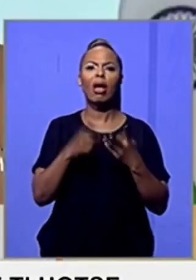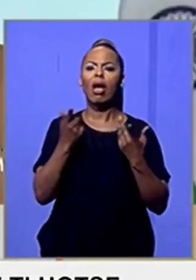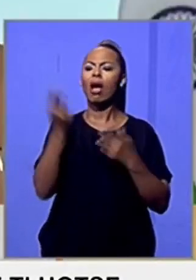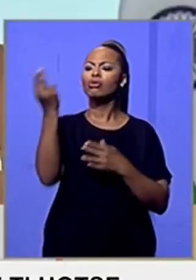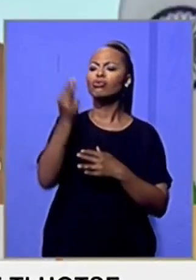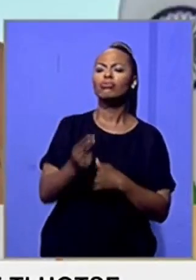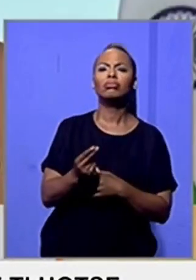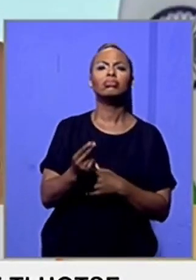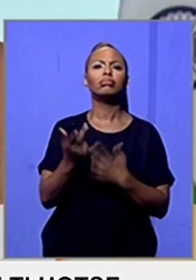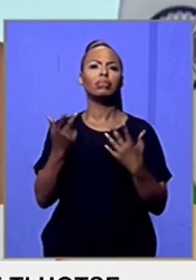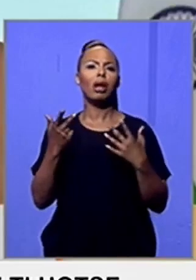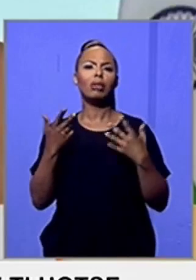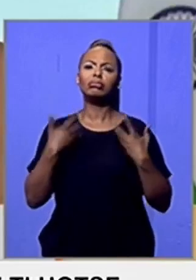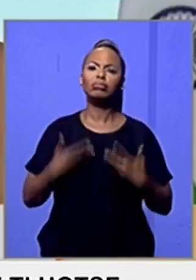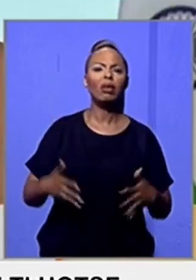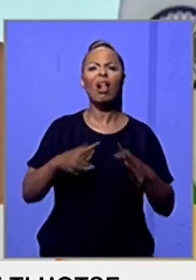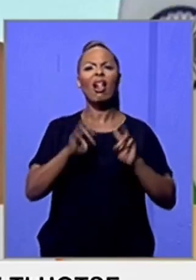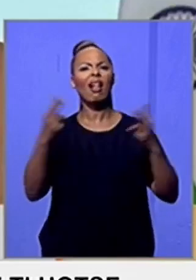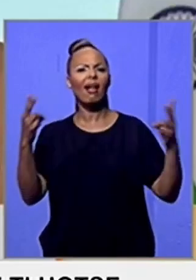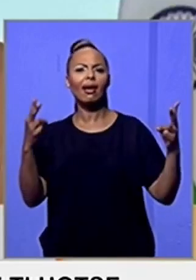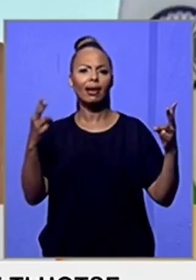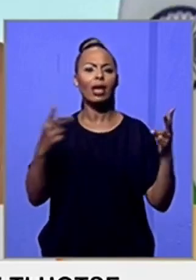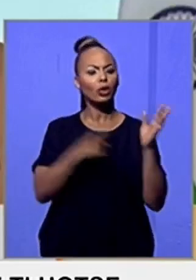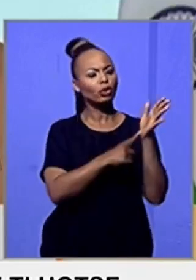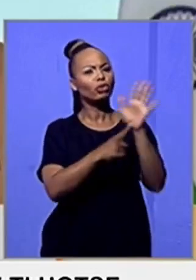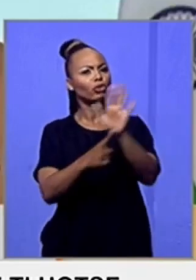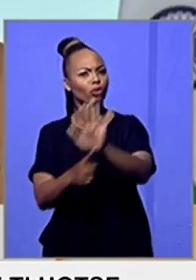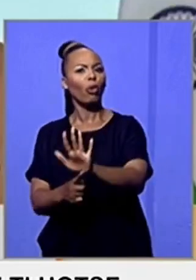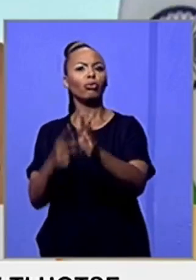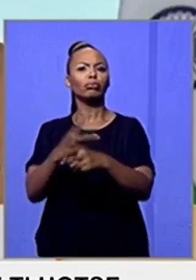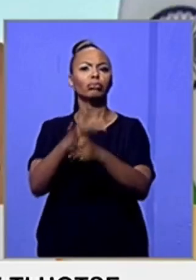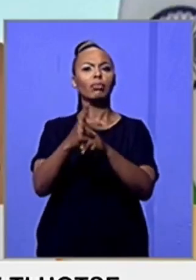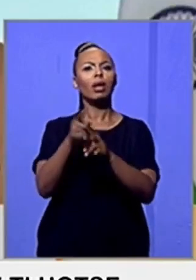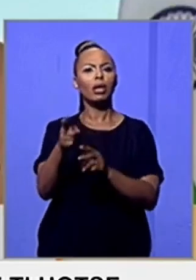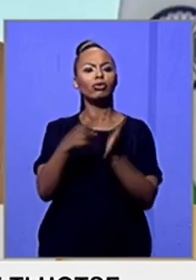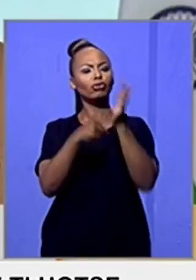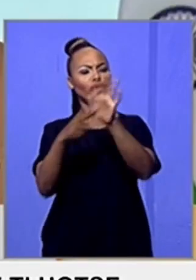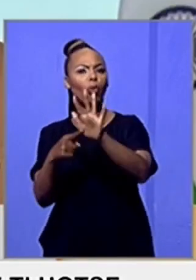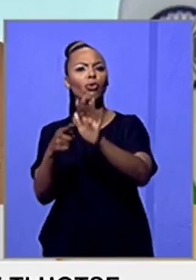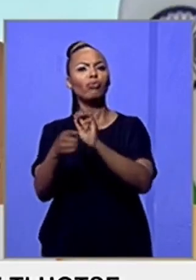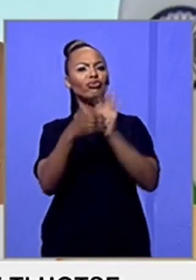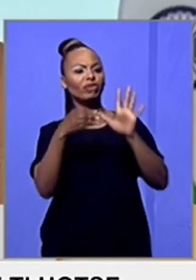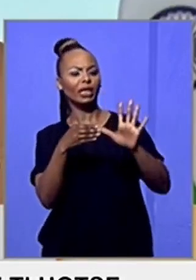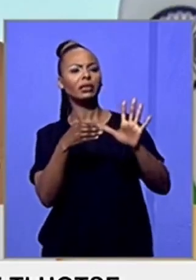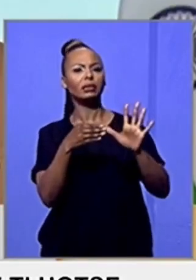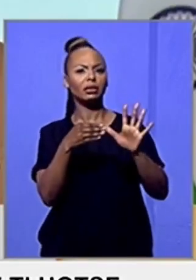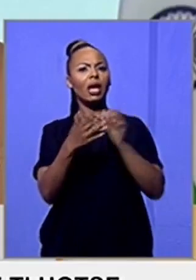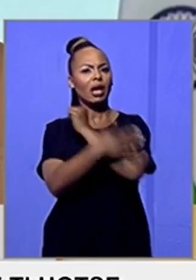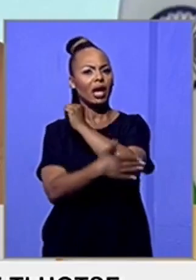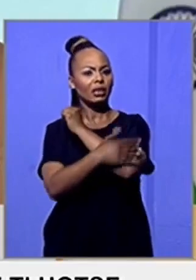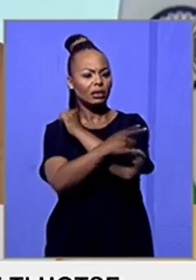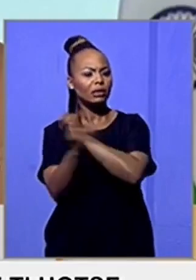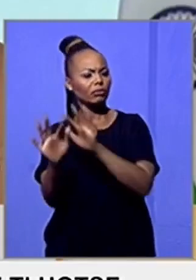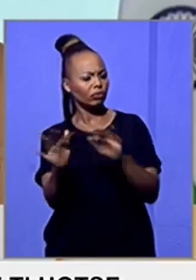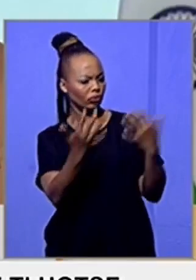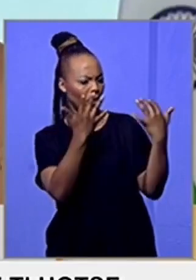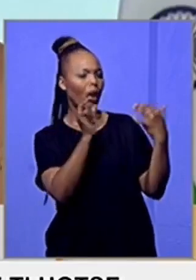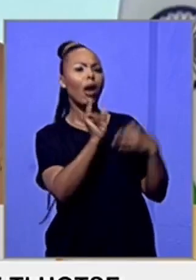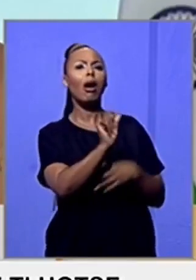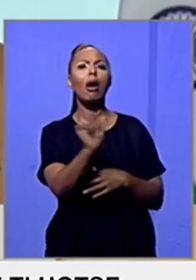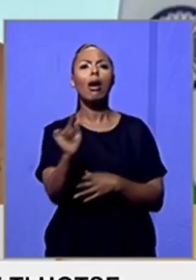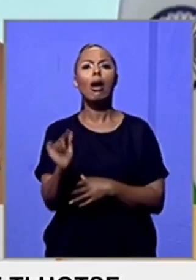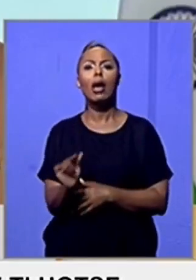agriculture and ke opportunity ya gore ba bontshe batho ba go BRICS ba gore batho ba go BRICS ba kgone go reka mo go rena ka gore ge batho ba BRICS